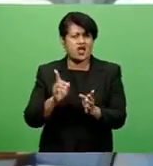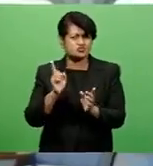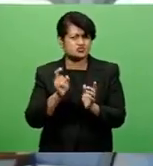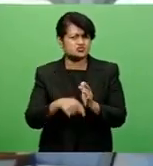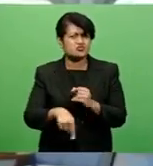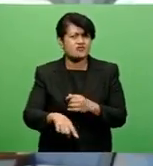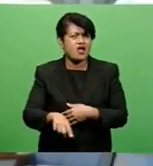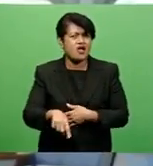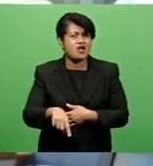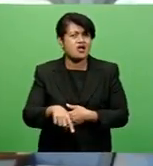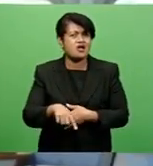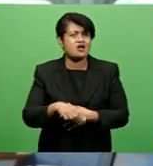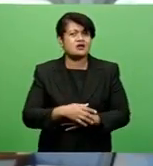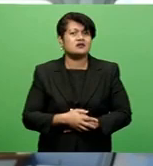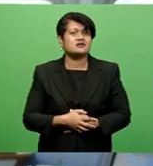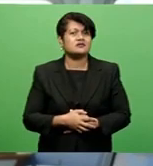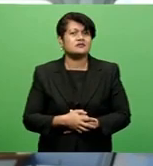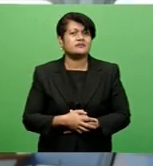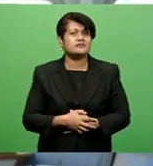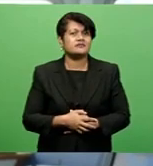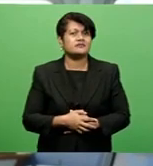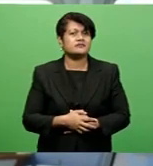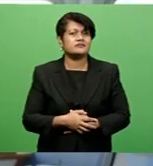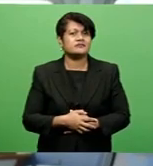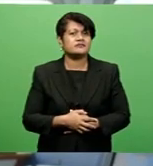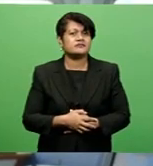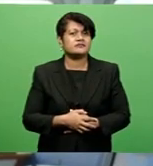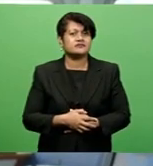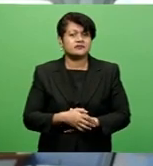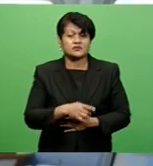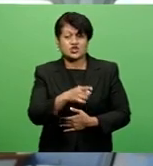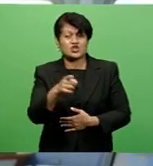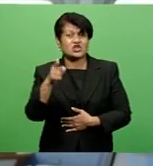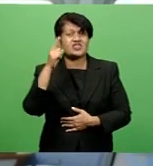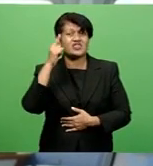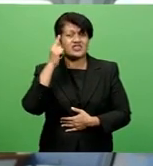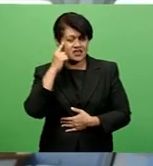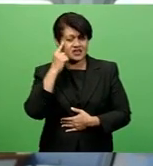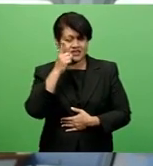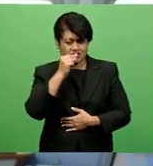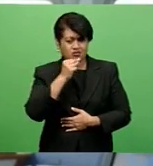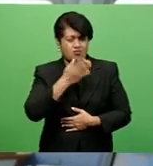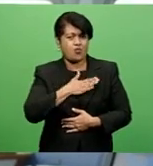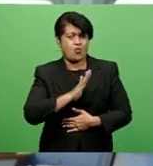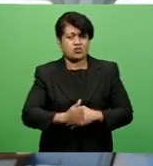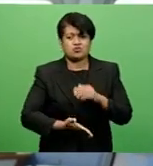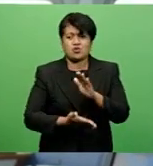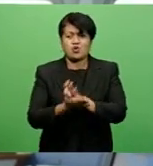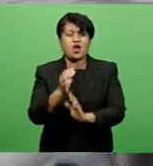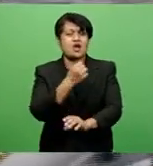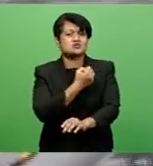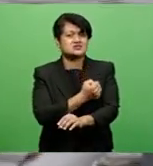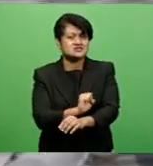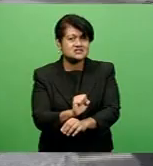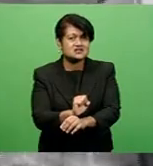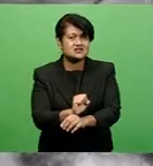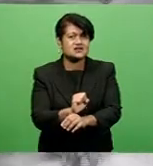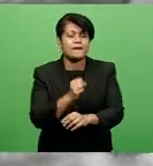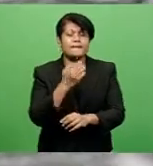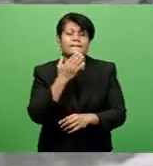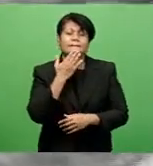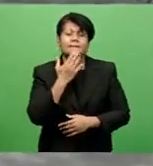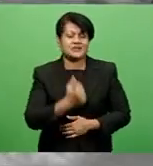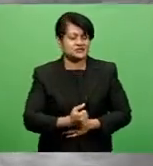rain, there is a likelihood that you would think that you would like to go to sea or out in the river, but